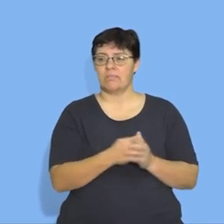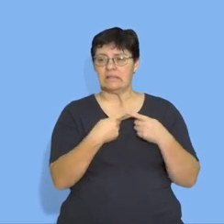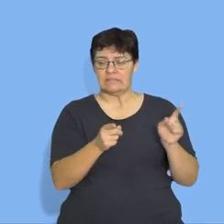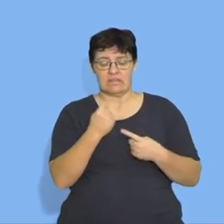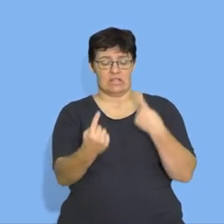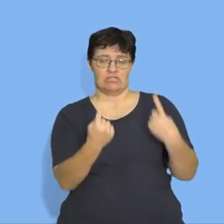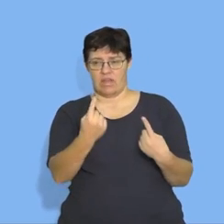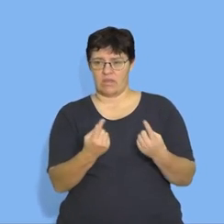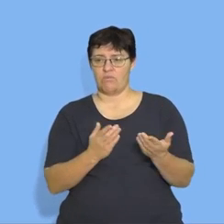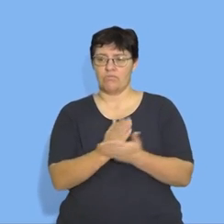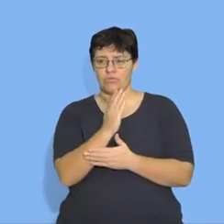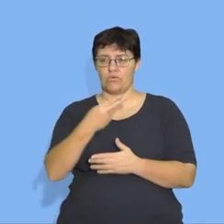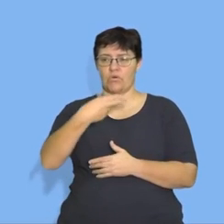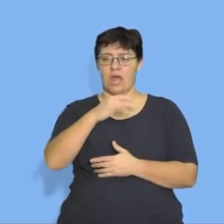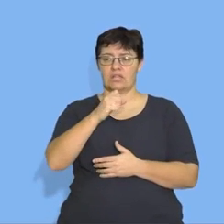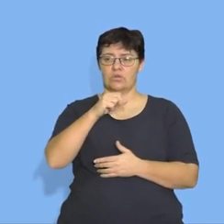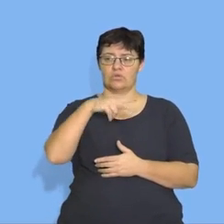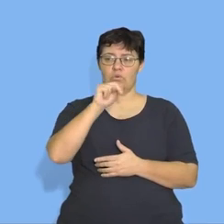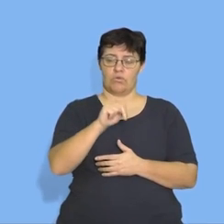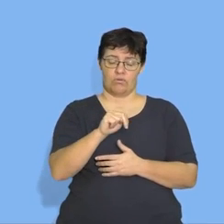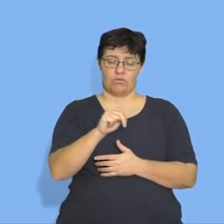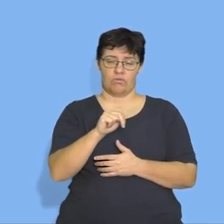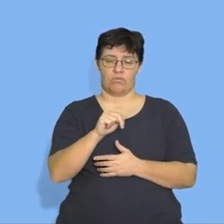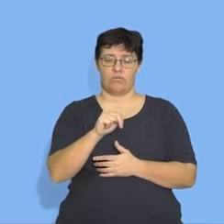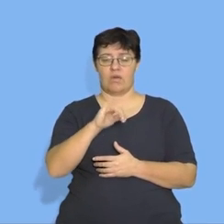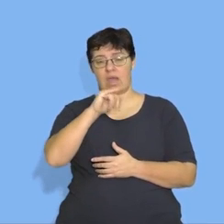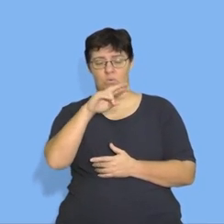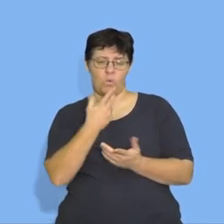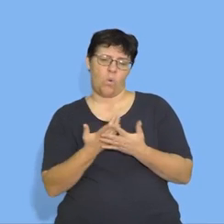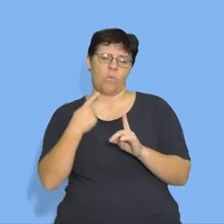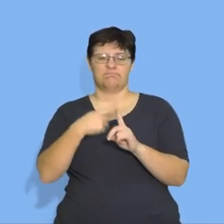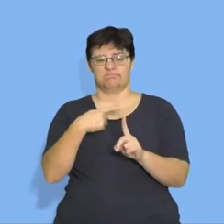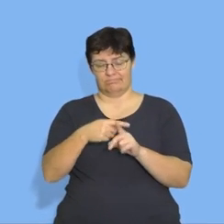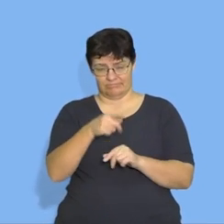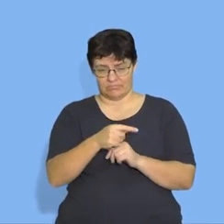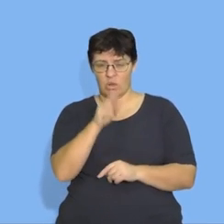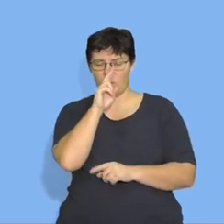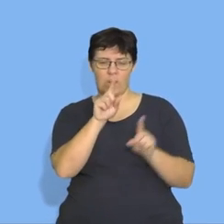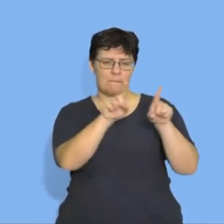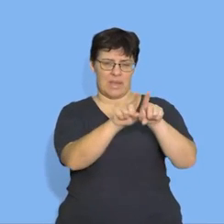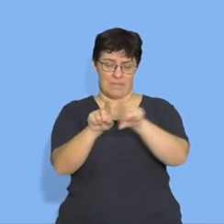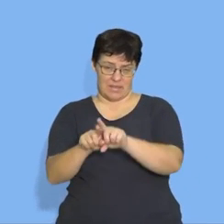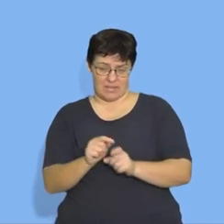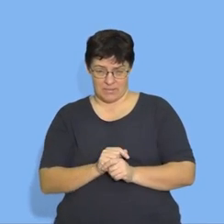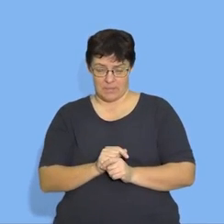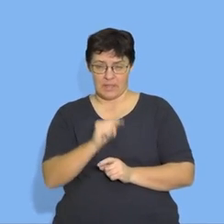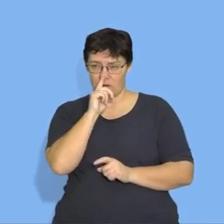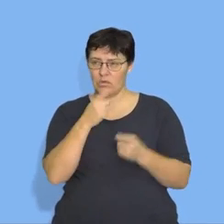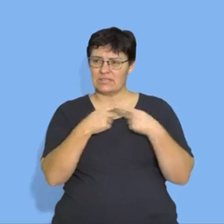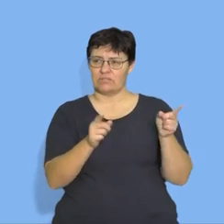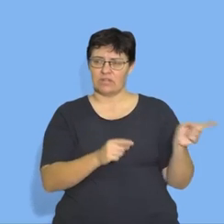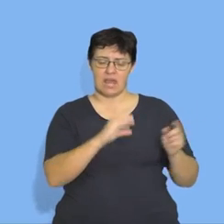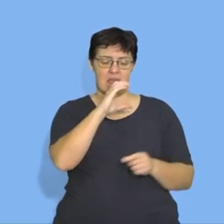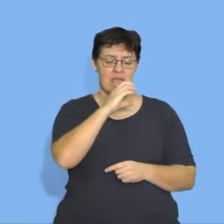so the difference is always the H plus. So if we can go back a little bit to those pairs, okay, if you check the difference between